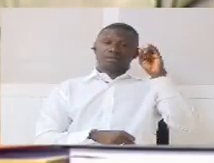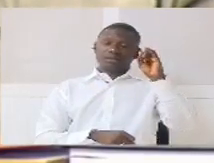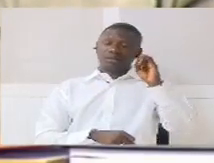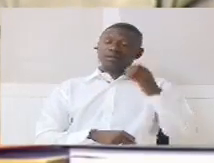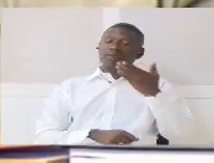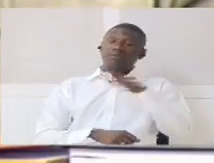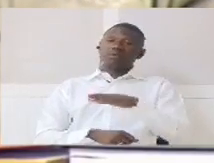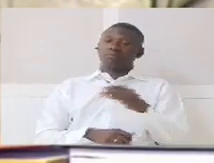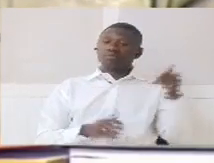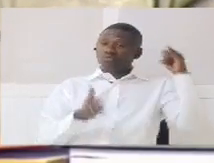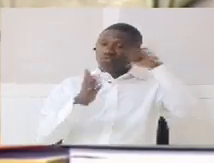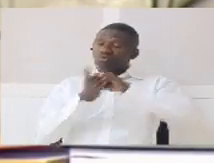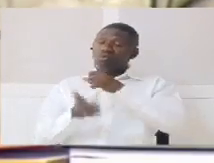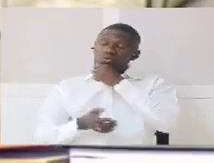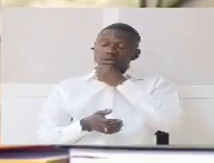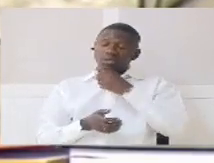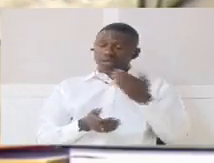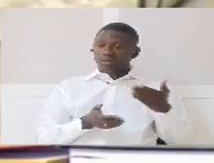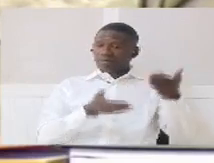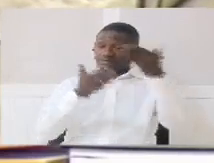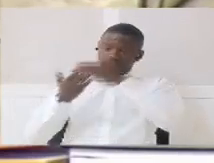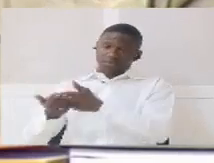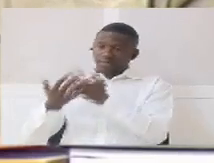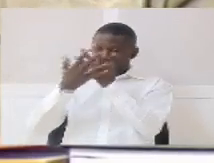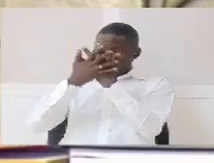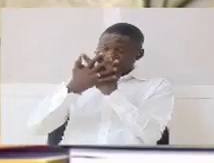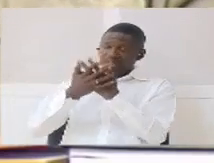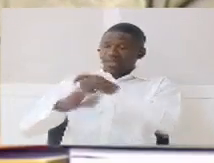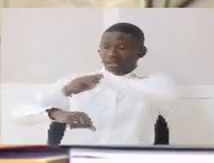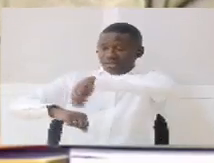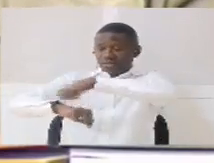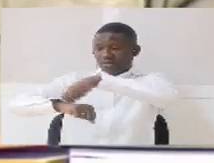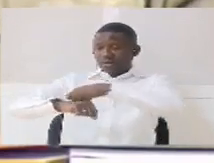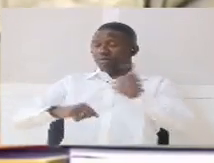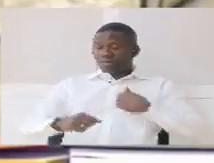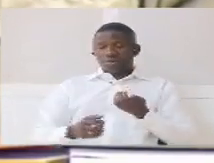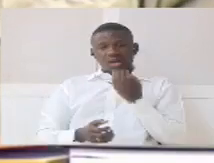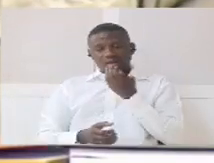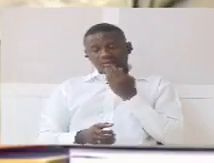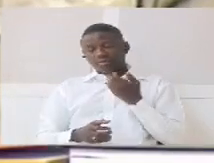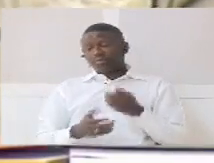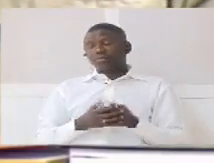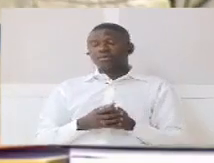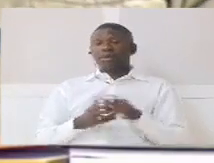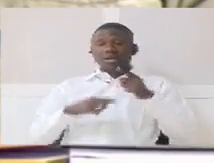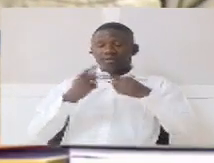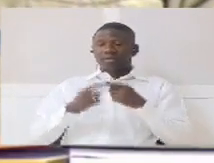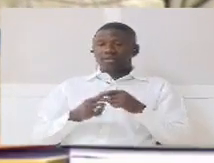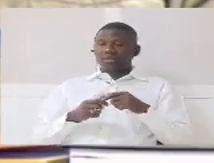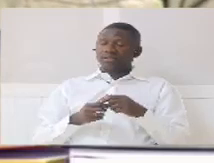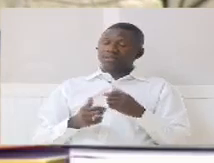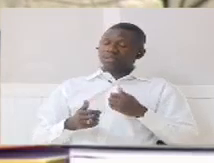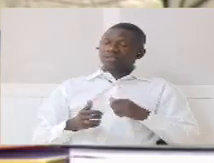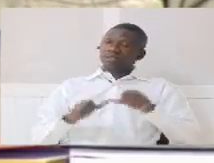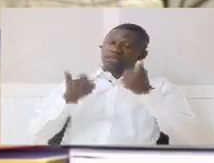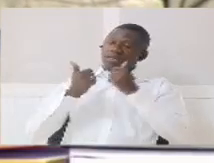prisons. Ya tabi. And they cooked it. Mole ya consumed je ya domo. And people consumed it. After ni konoba yonati attack. And